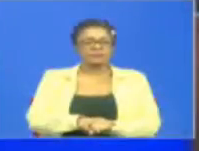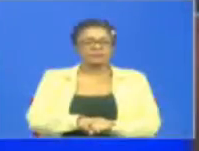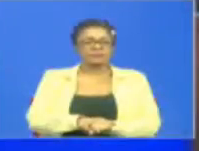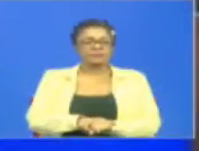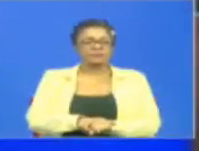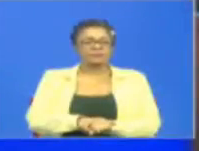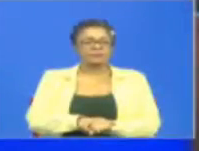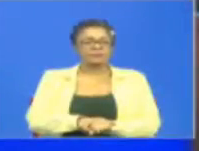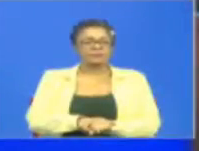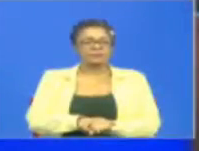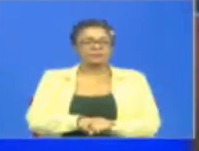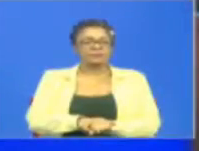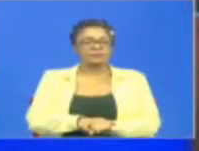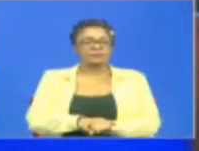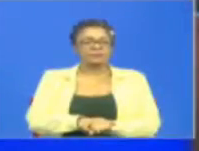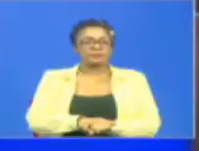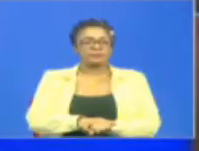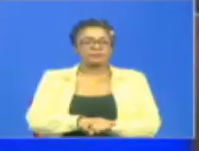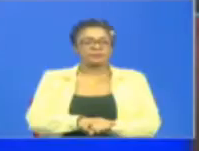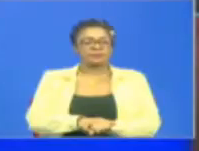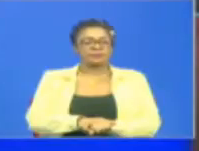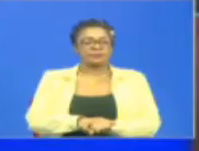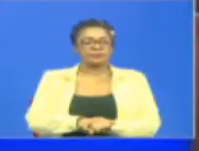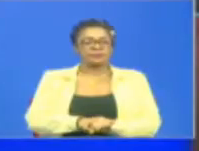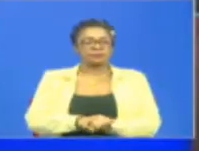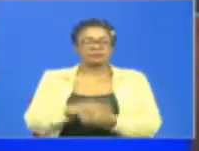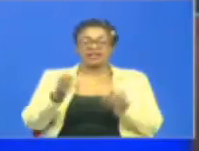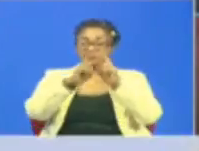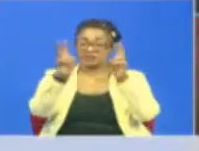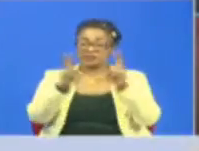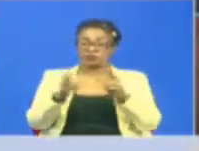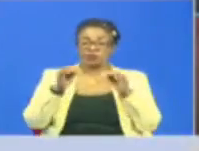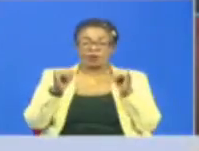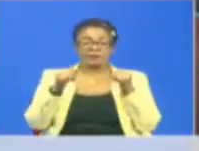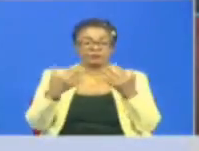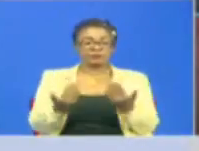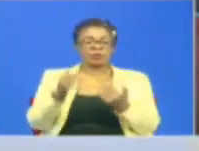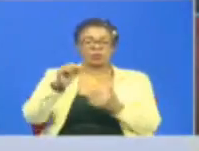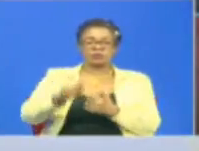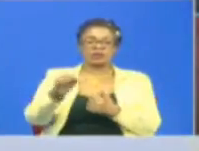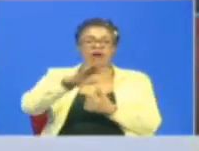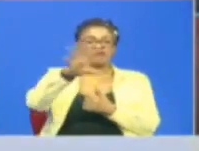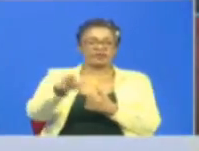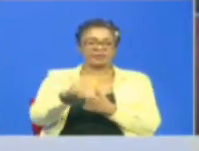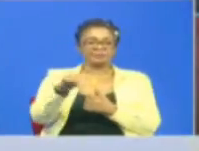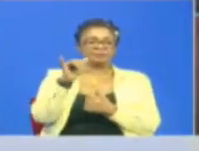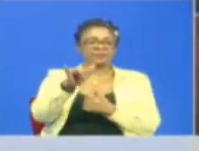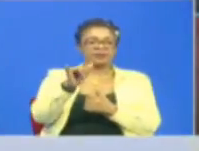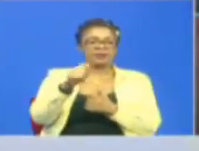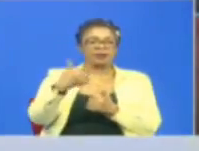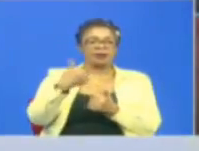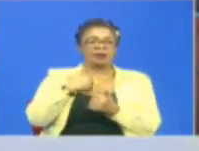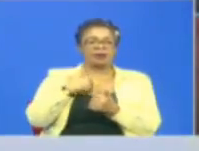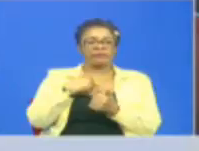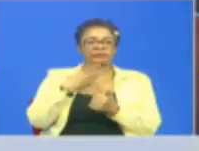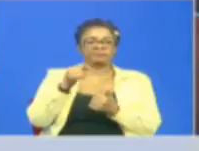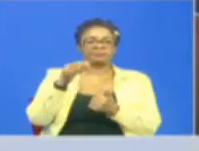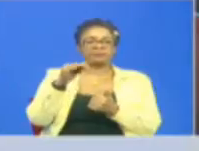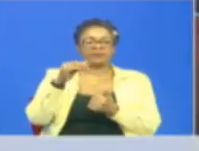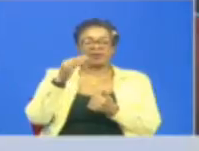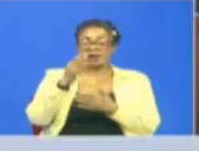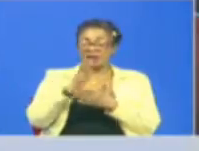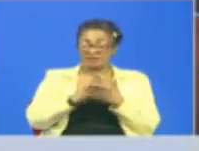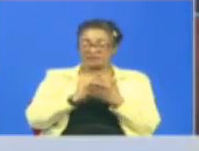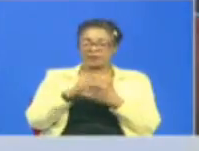All right, welcome back. Some international news now. In South Africa, Africa's hardest hit country, has surpassed the 500,000 mark